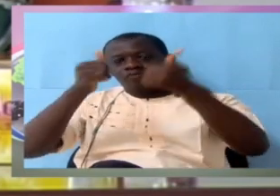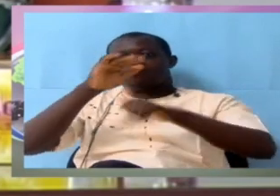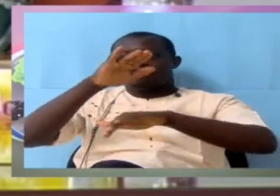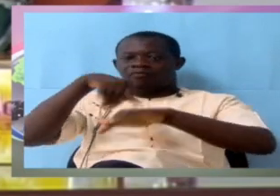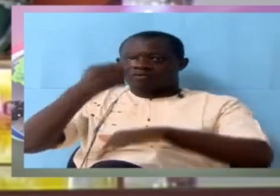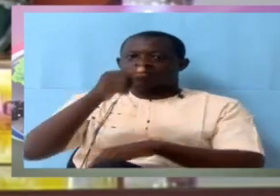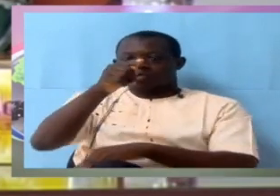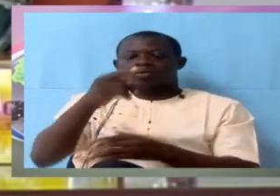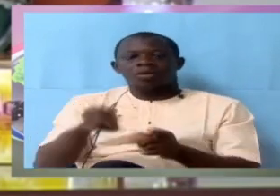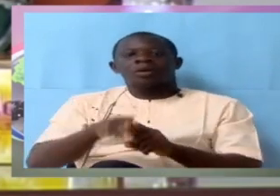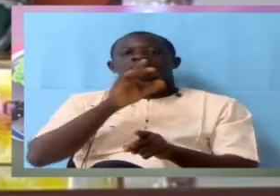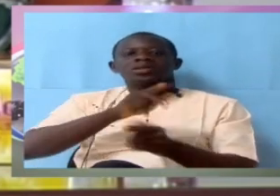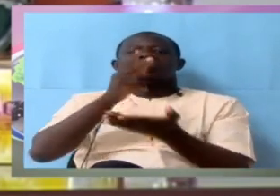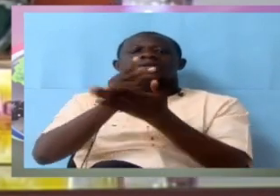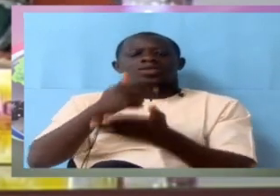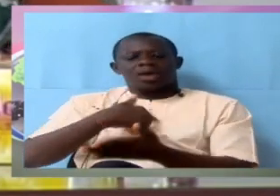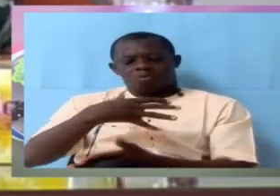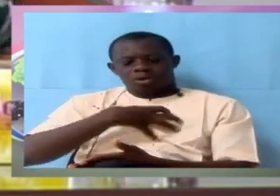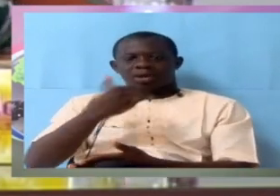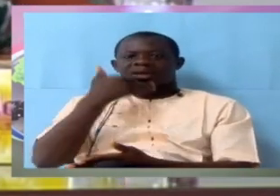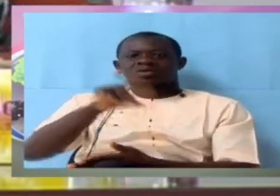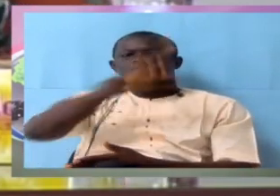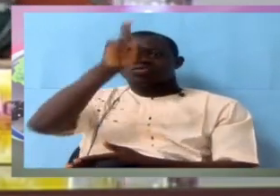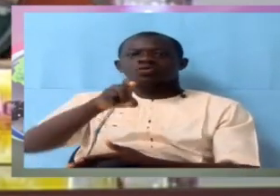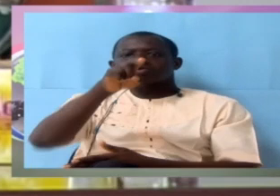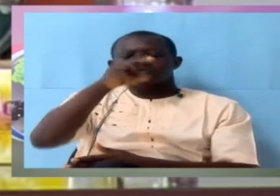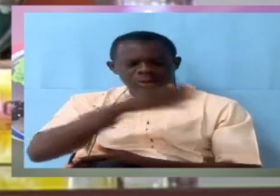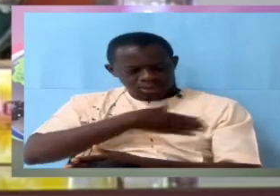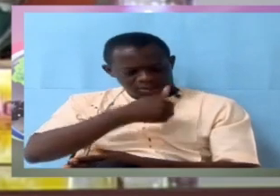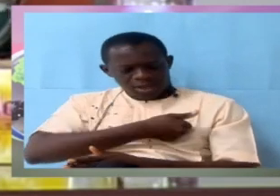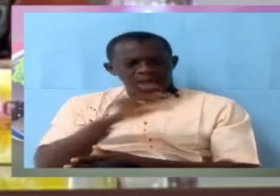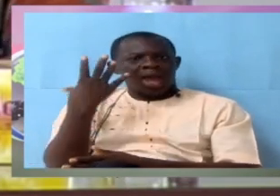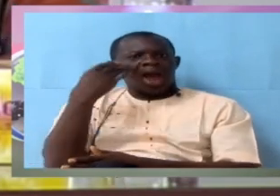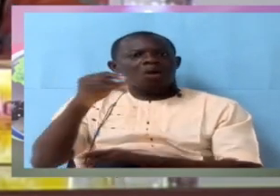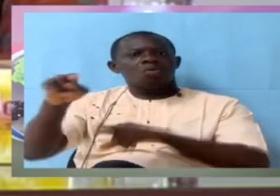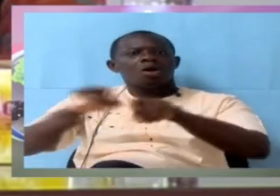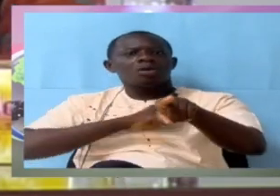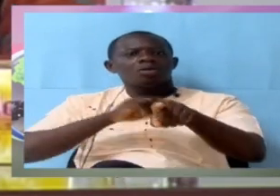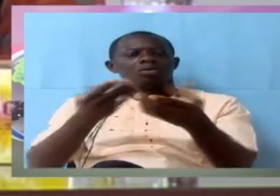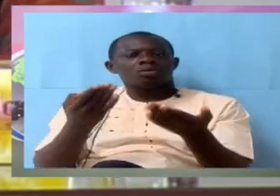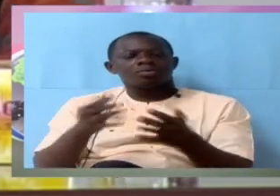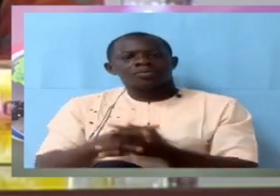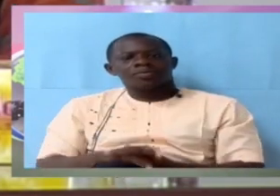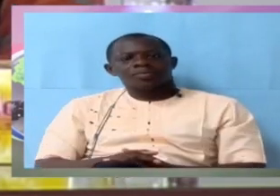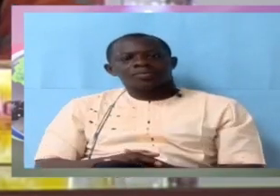you undergo the said treatment? Silang ite tarranyi jaralo nyi wicho nyi kono fo wati jelu.